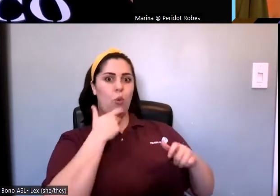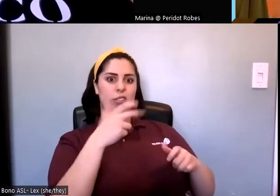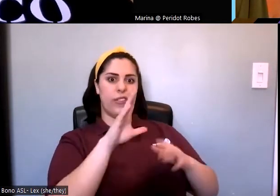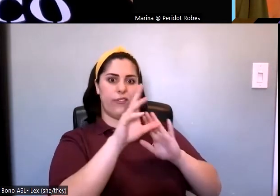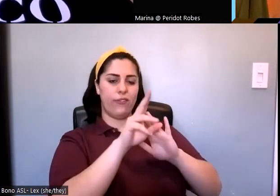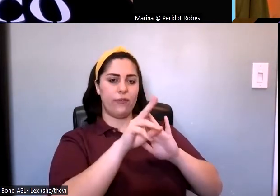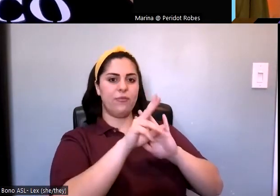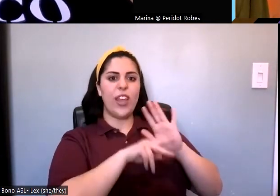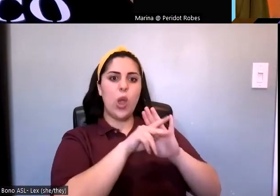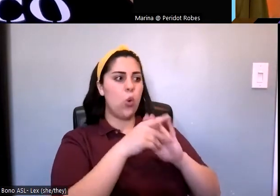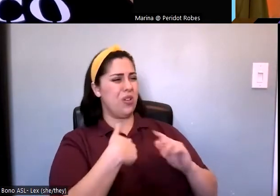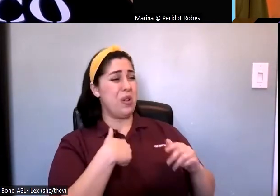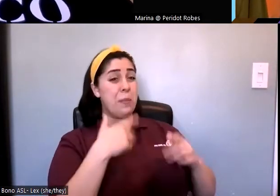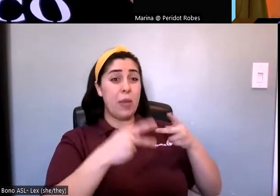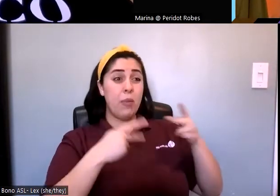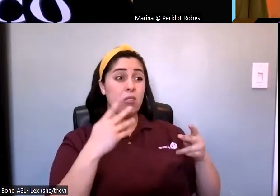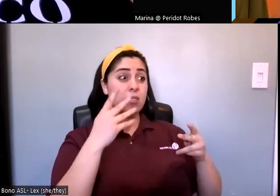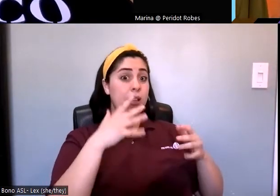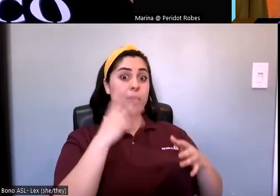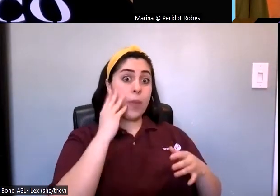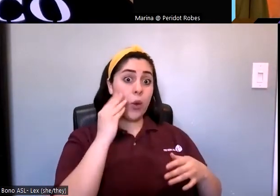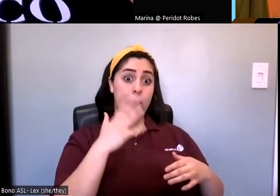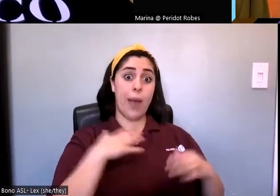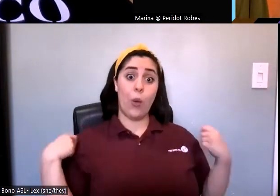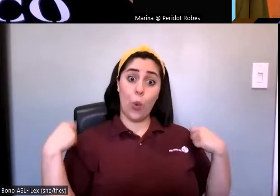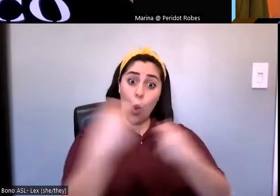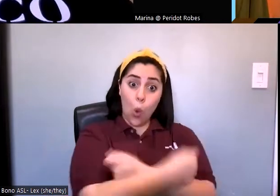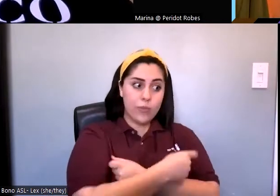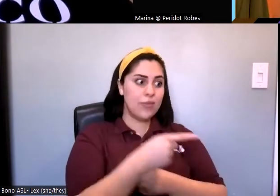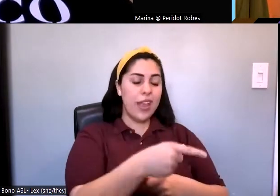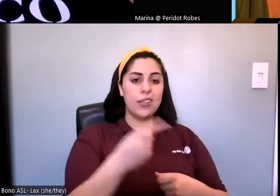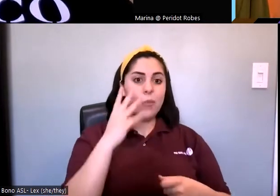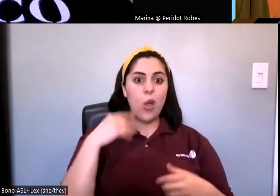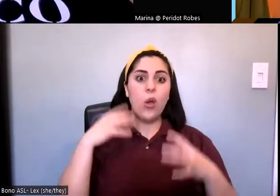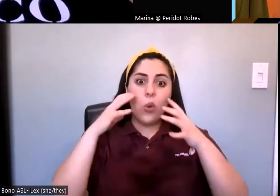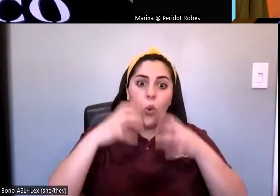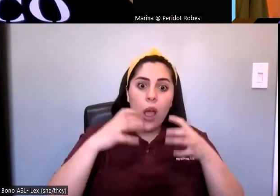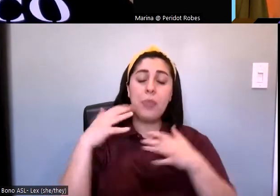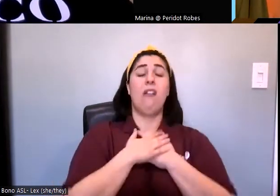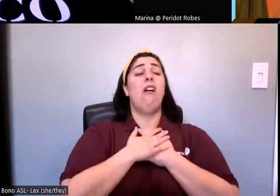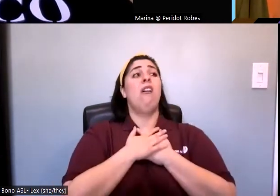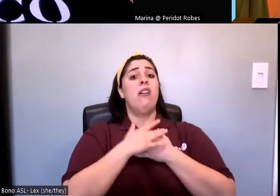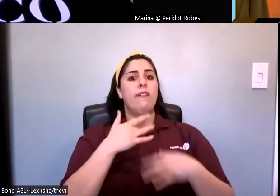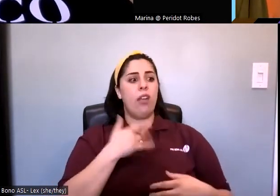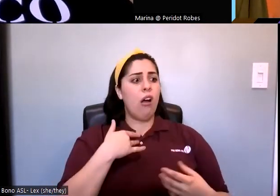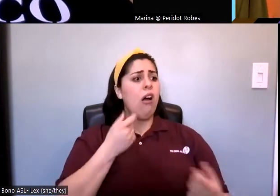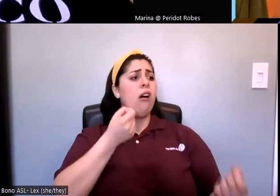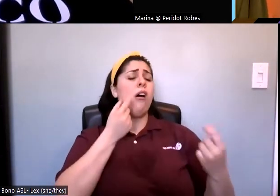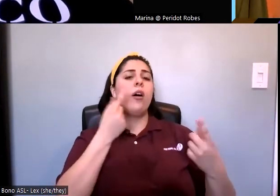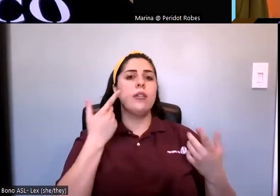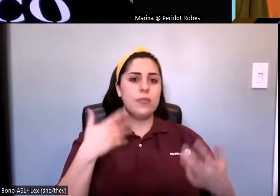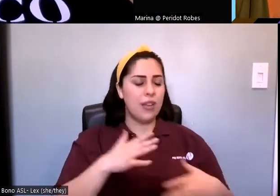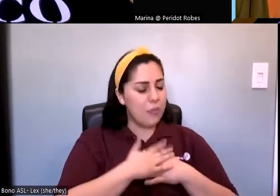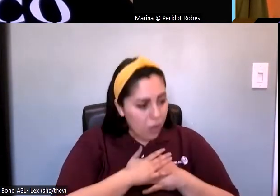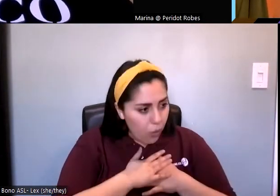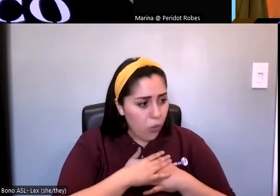them because I connect so emotionally to what these people are saying, because I've been there too. And sometimes I don't even respond properly